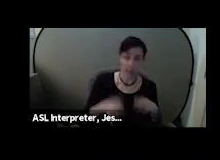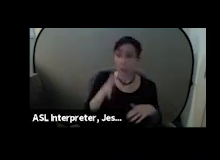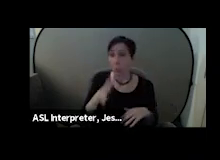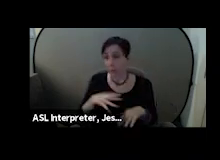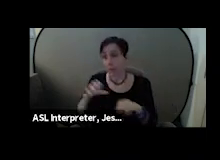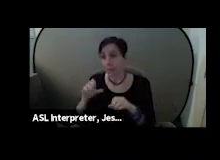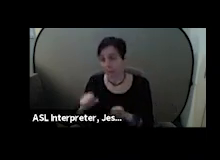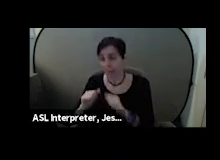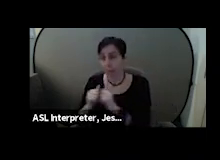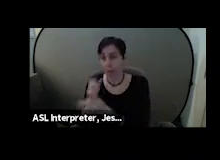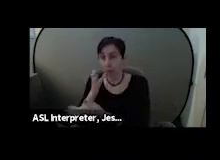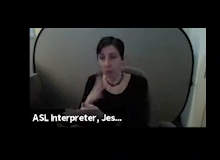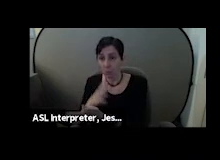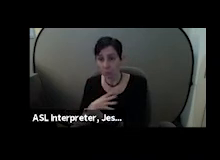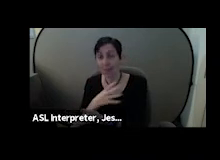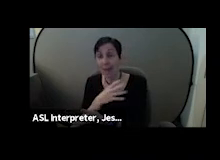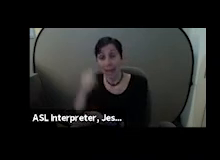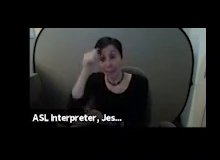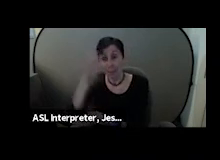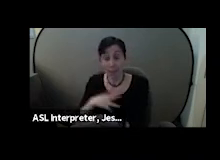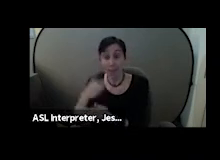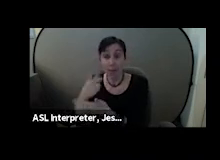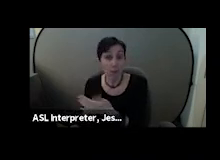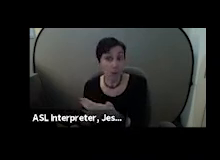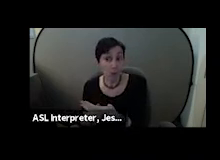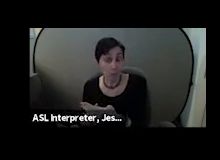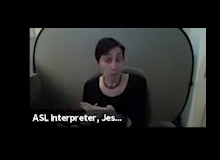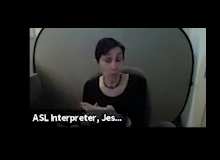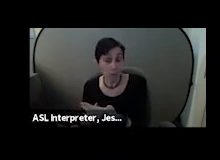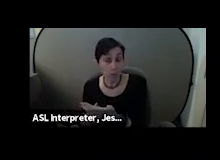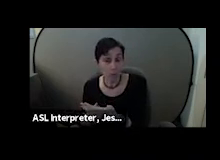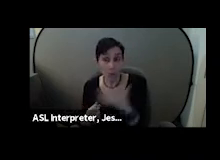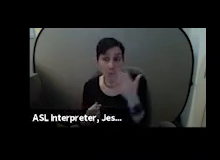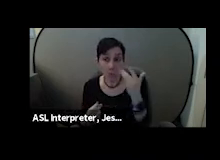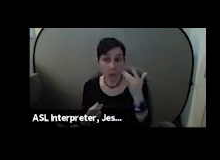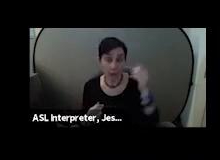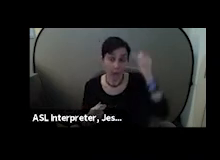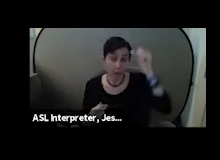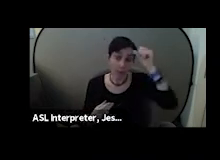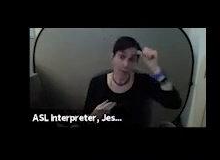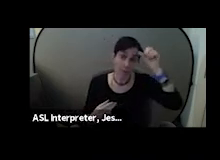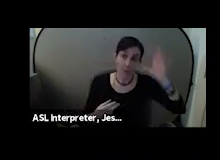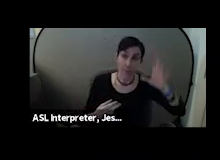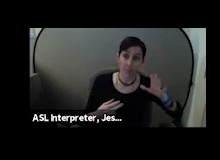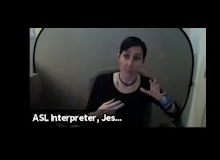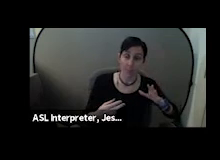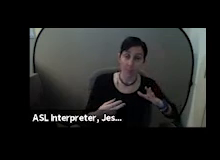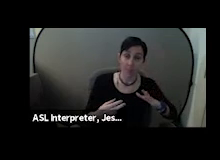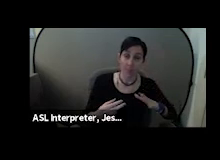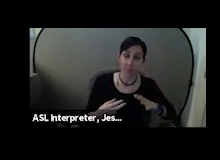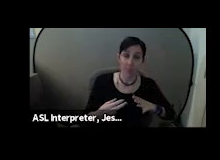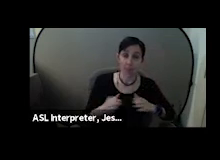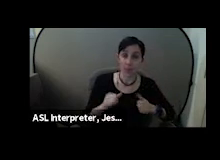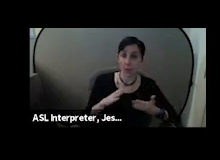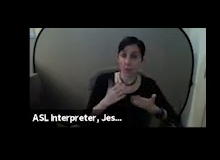women and men. Why? Because men tend to approach things with kalot rosh. They